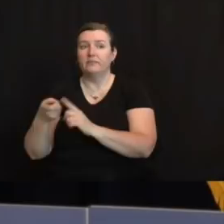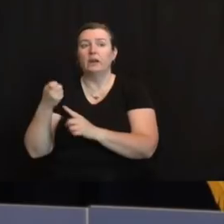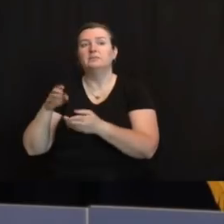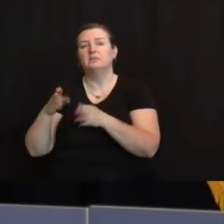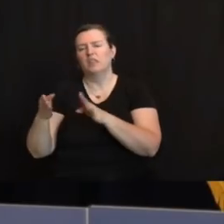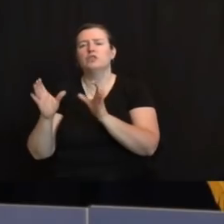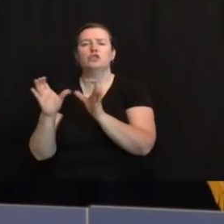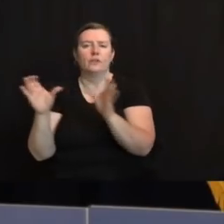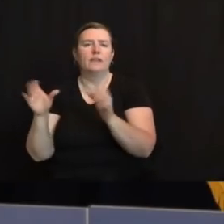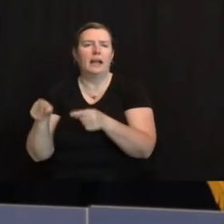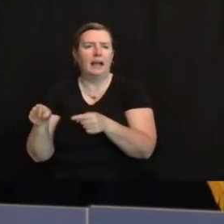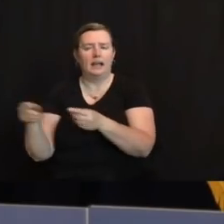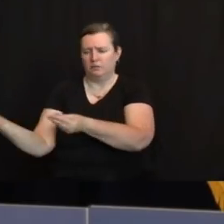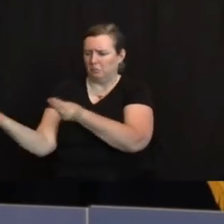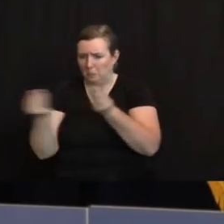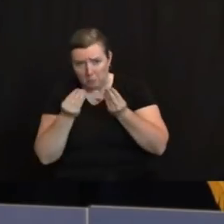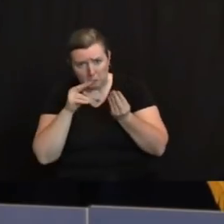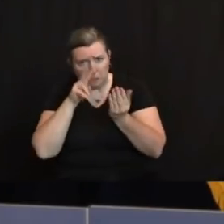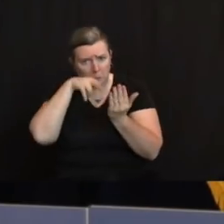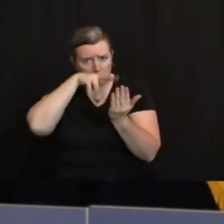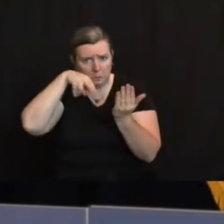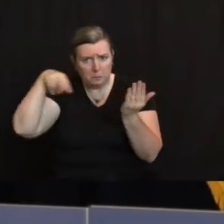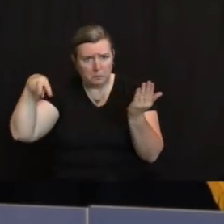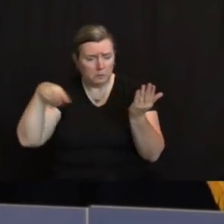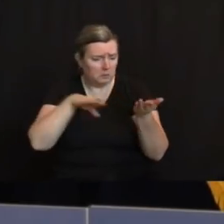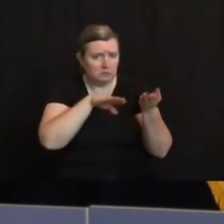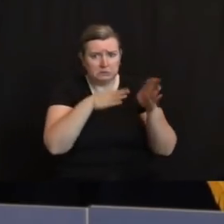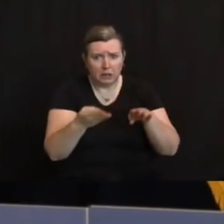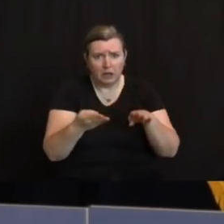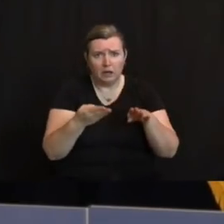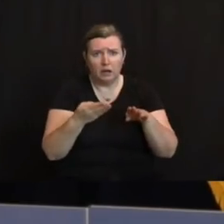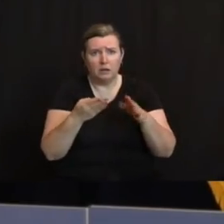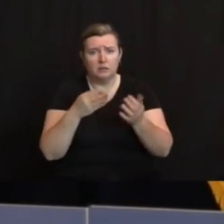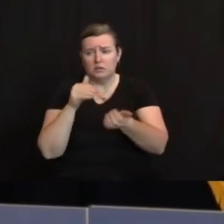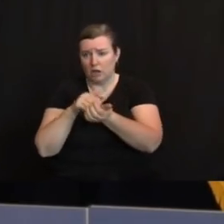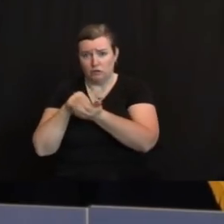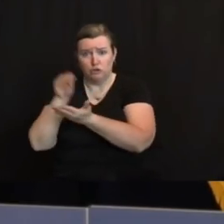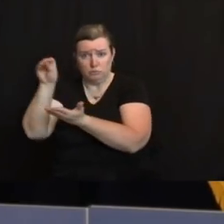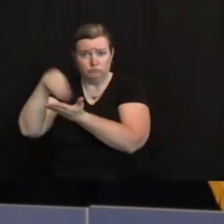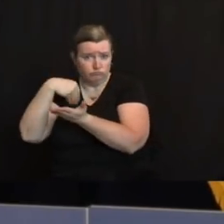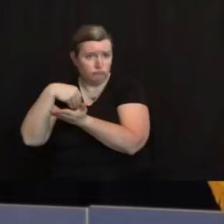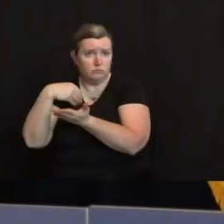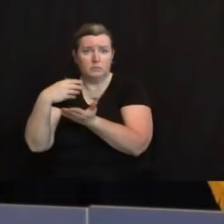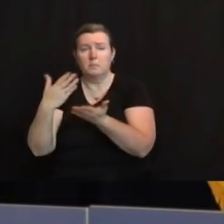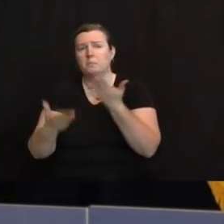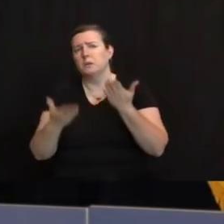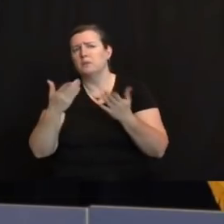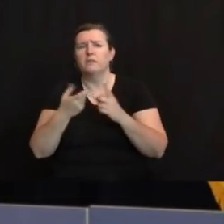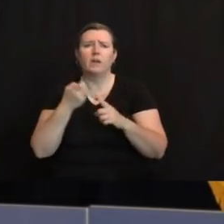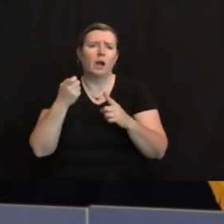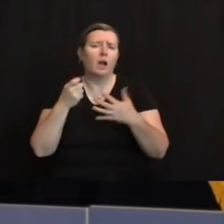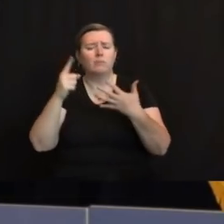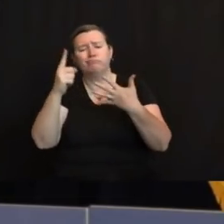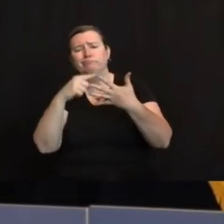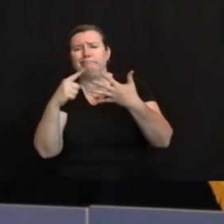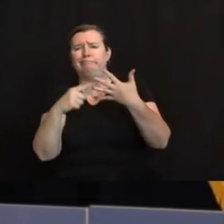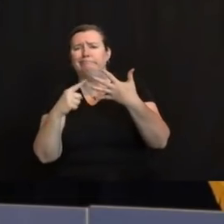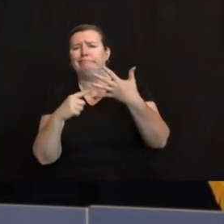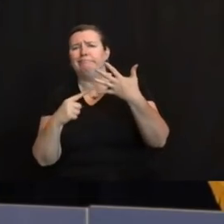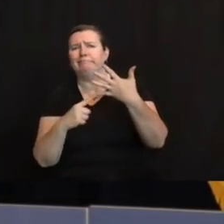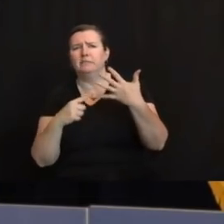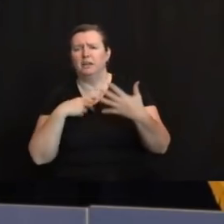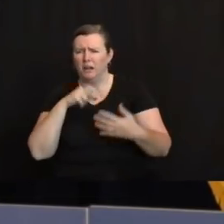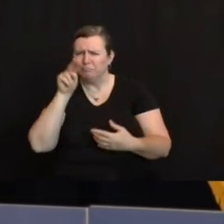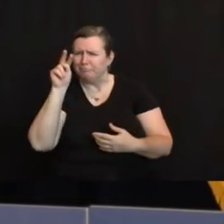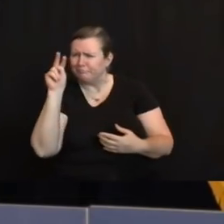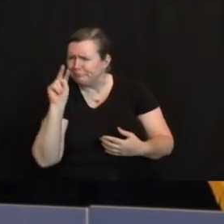someone dies, a physician writes on the death certificate various causes of death, and those are searched to see if